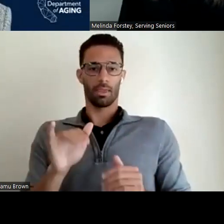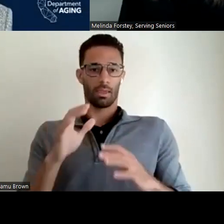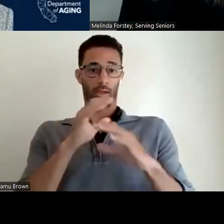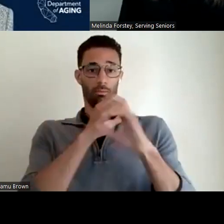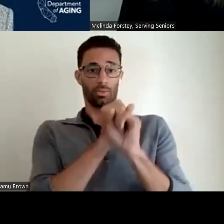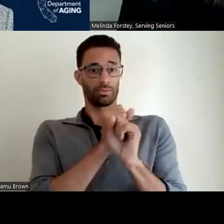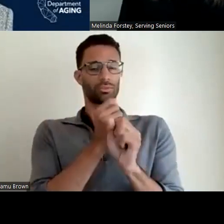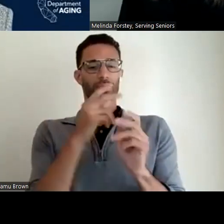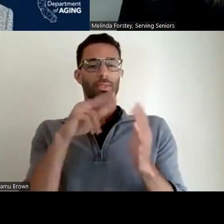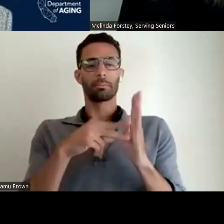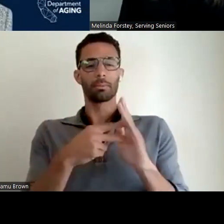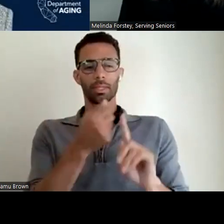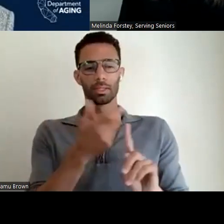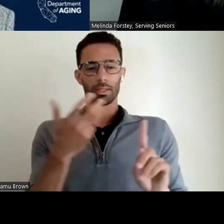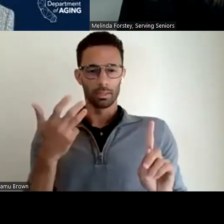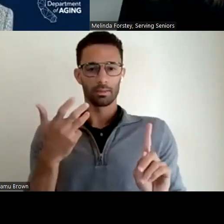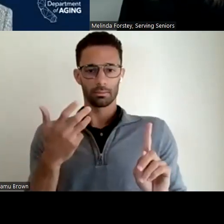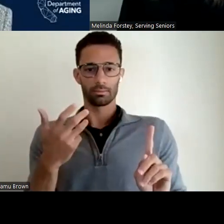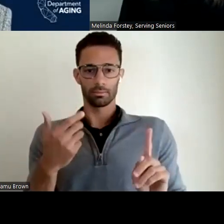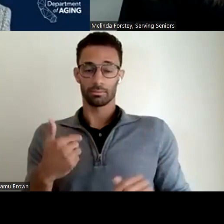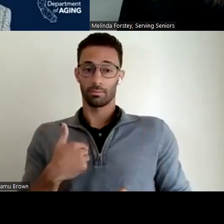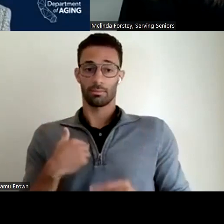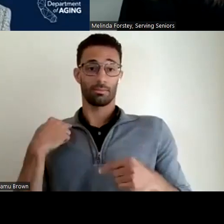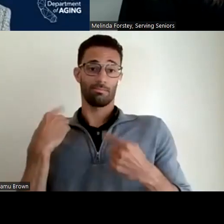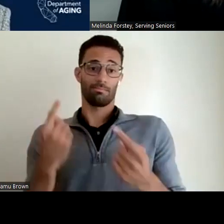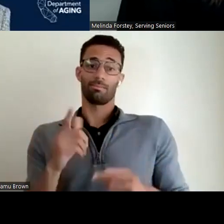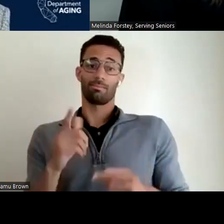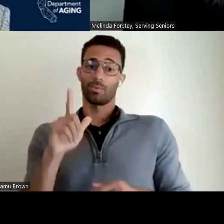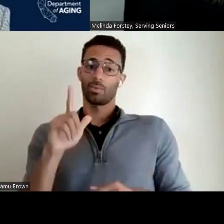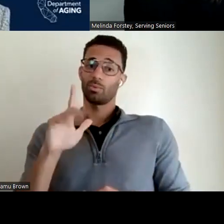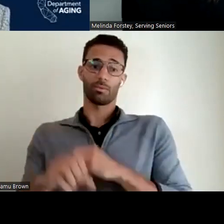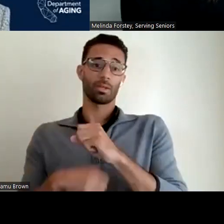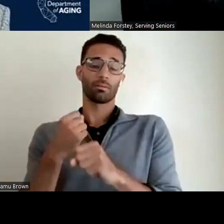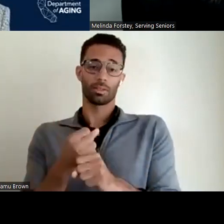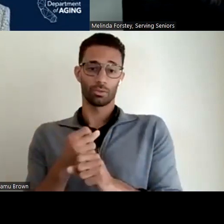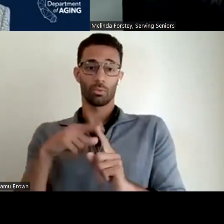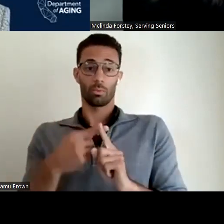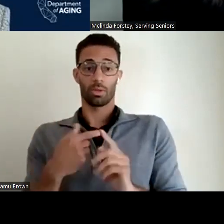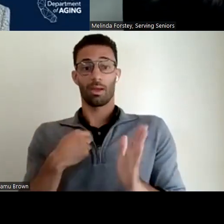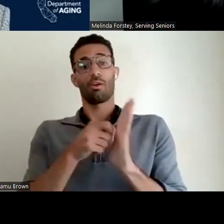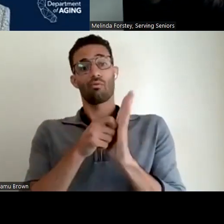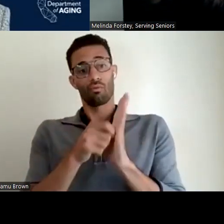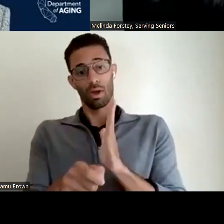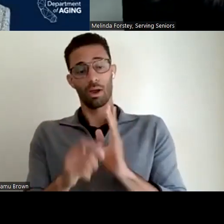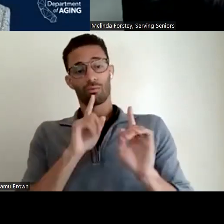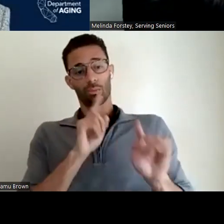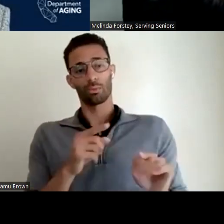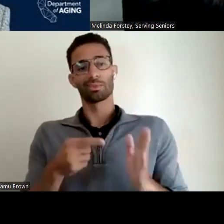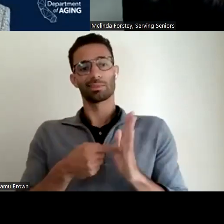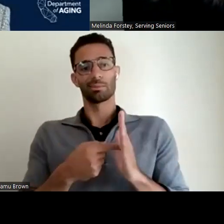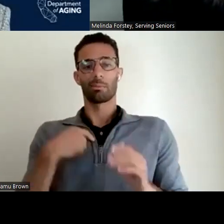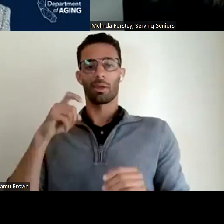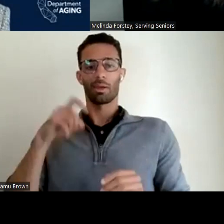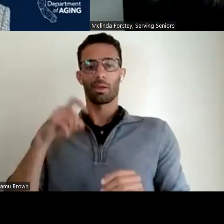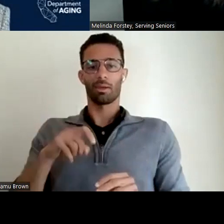really upset with all of us. I've done this for 25 years. And when I write reports out, I have to look up what those abbreviations mean.